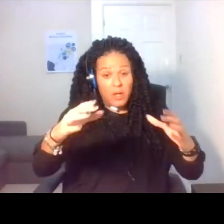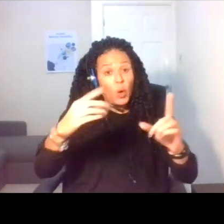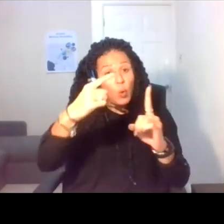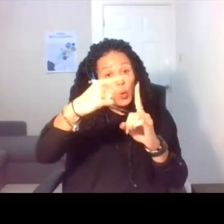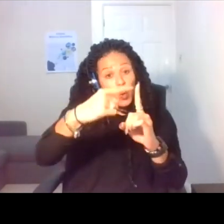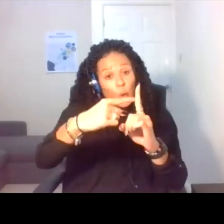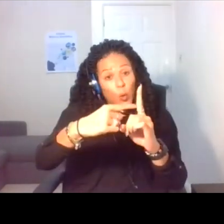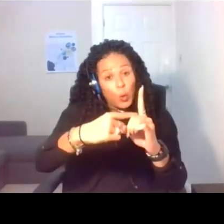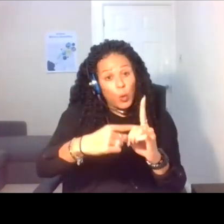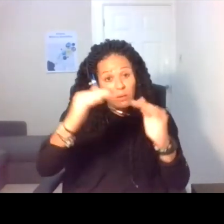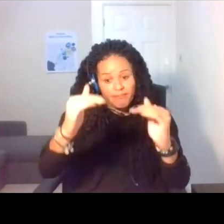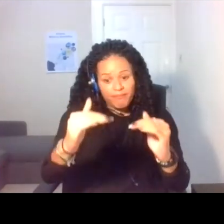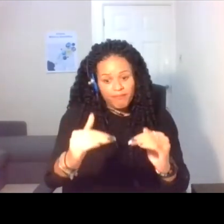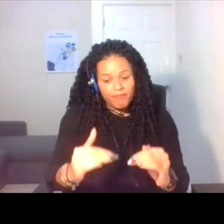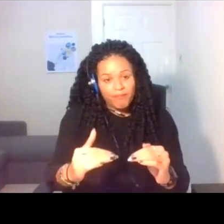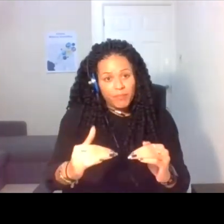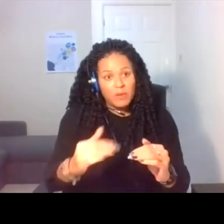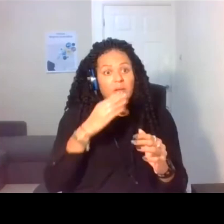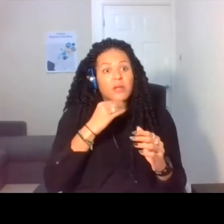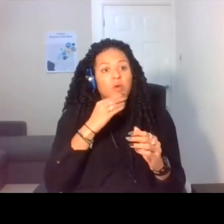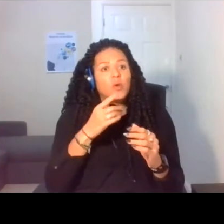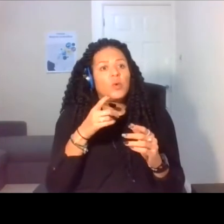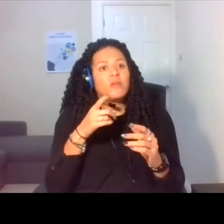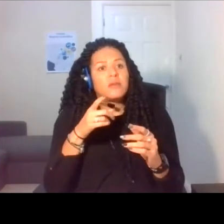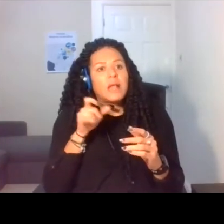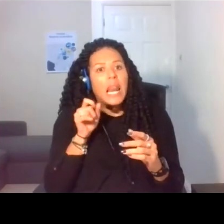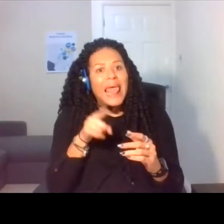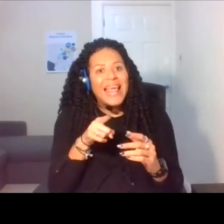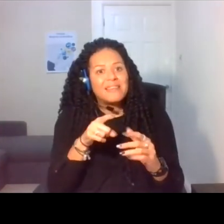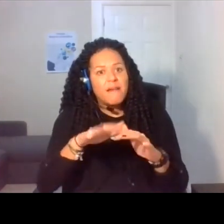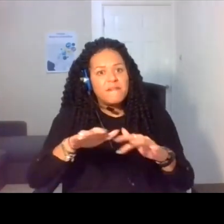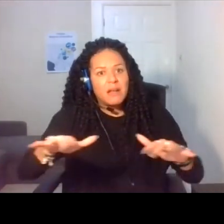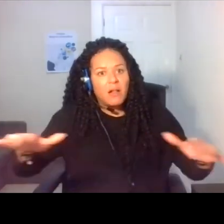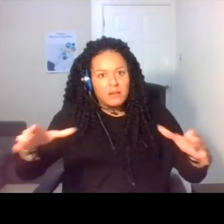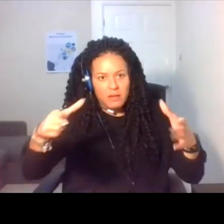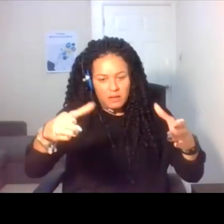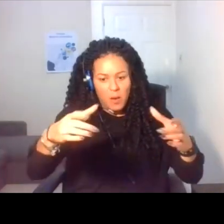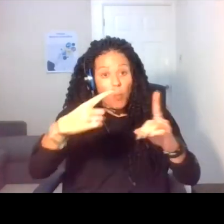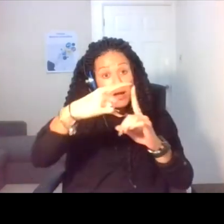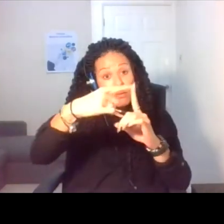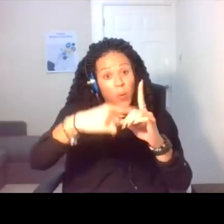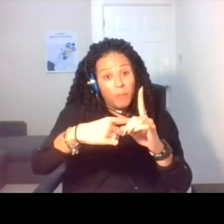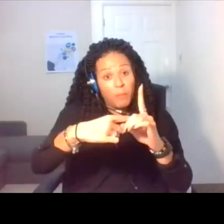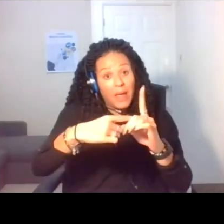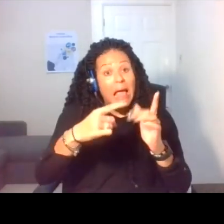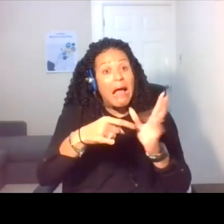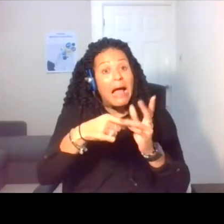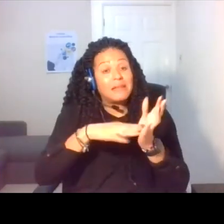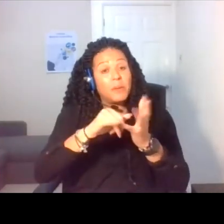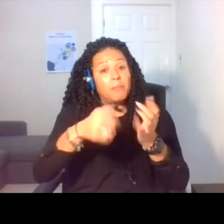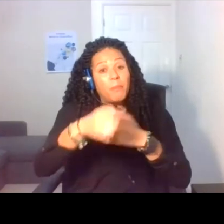Kelvin using a resonant laser field. At this temperature, the atoms form a cloud that is then